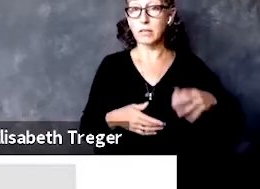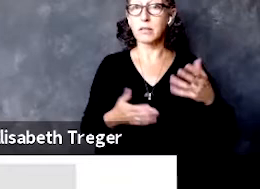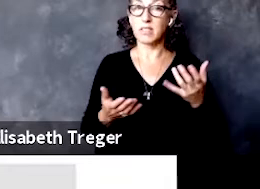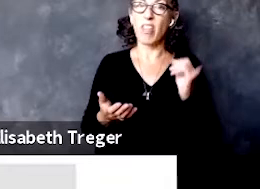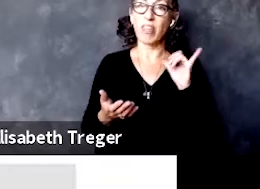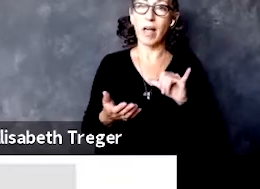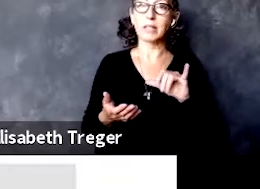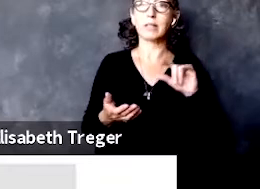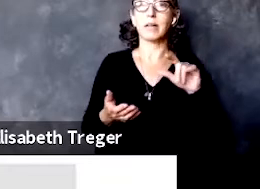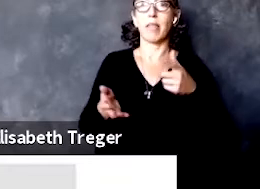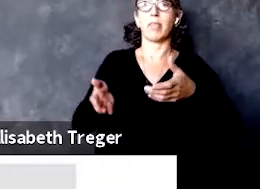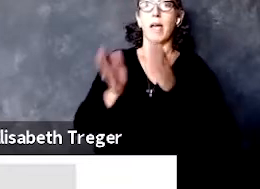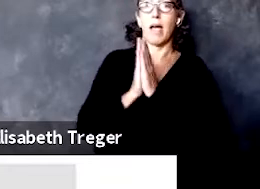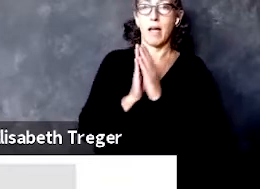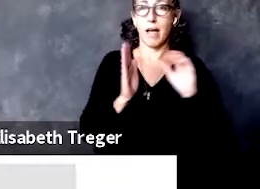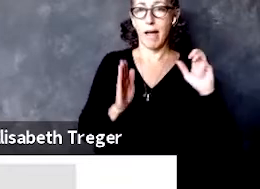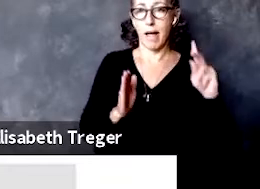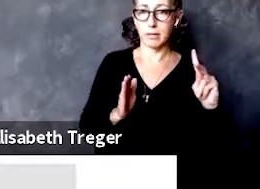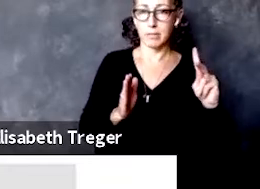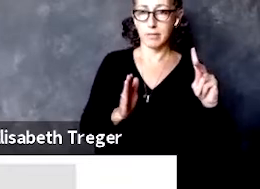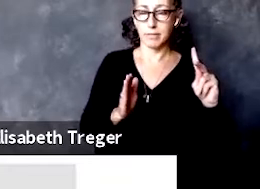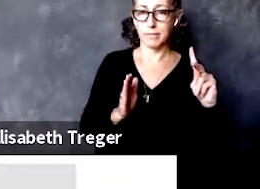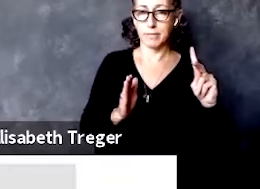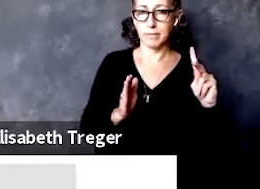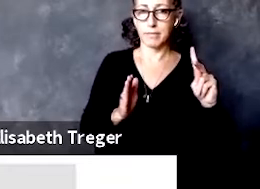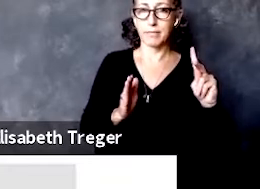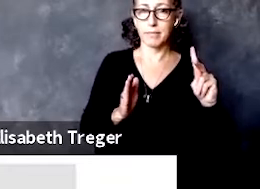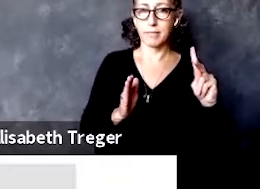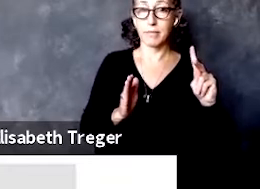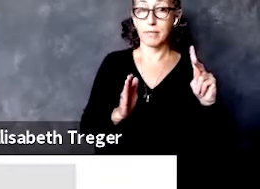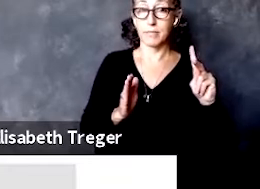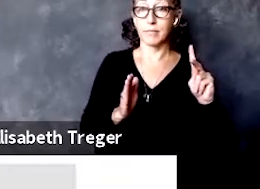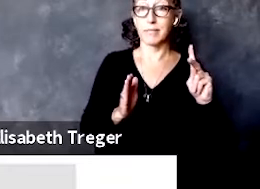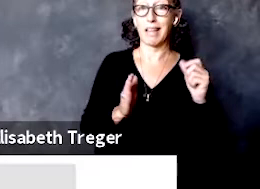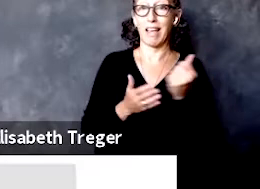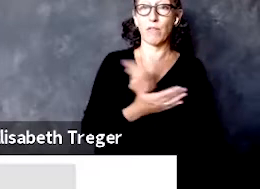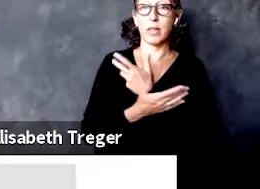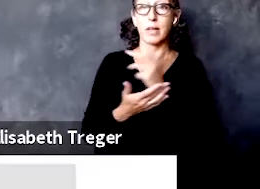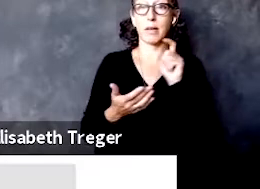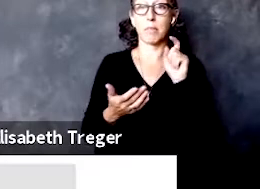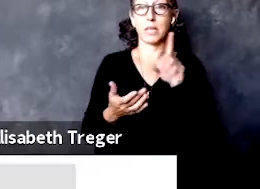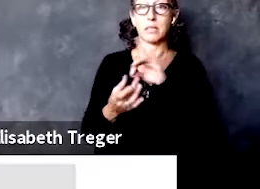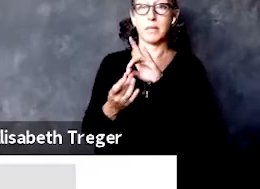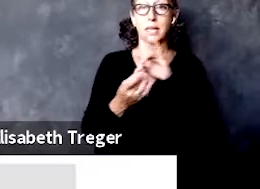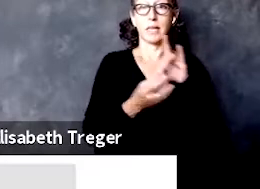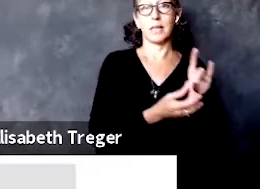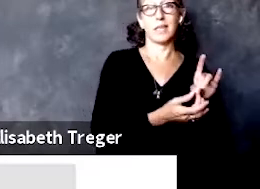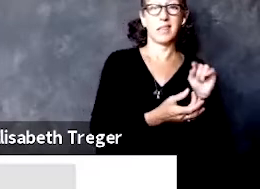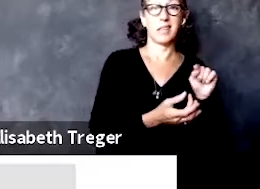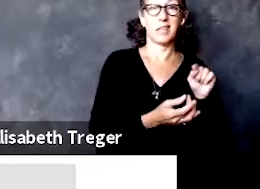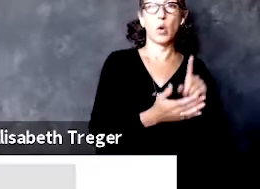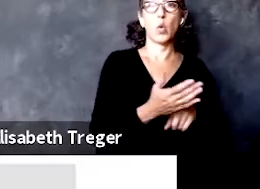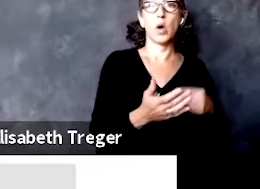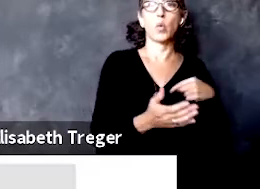these steps that we talk about in a little bit. Everything has to be driven by what we want